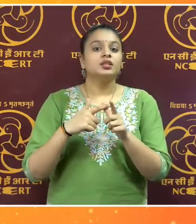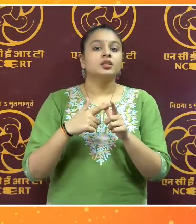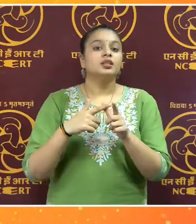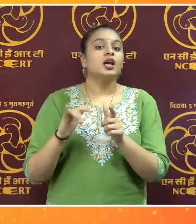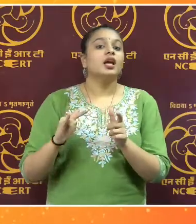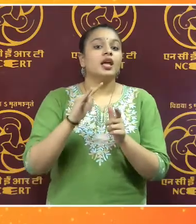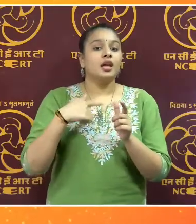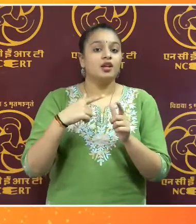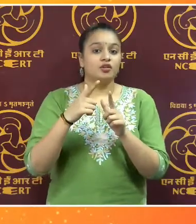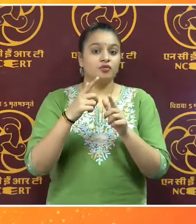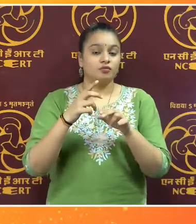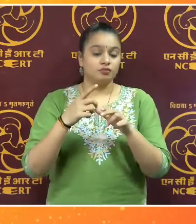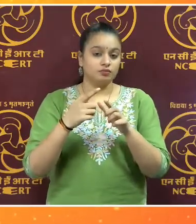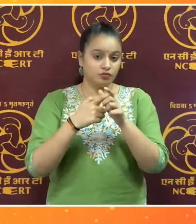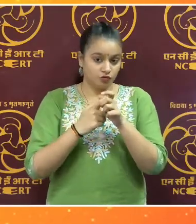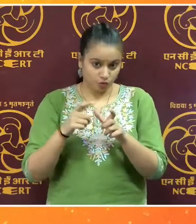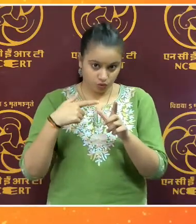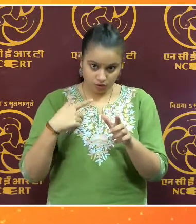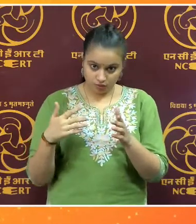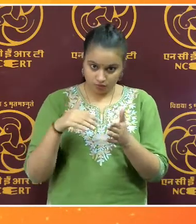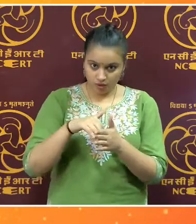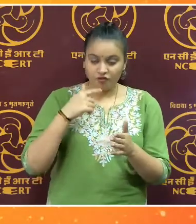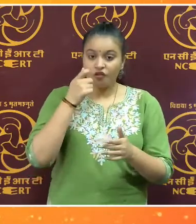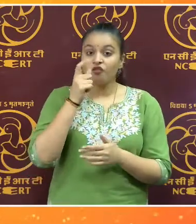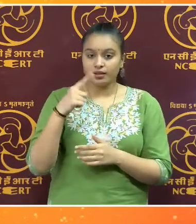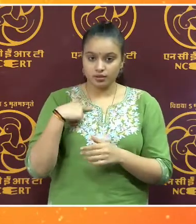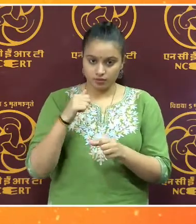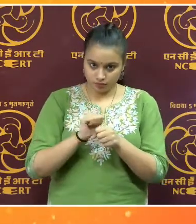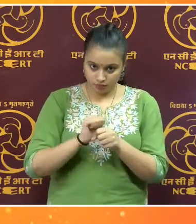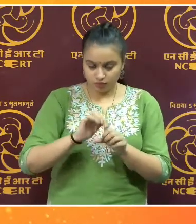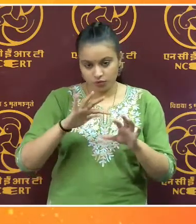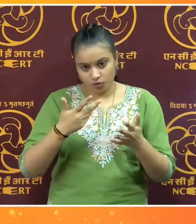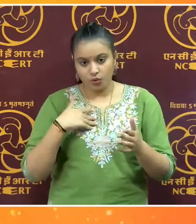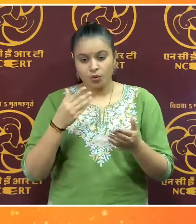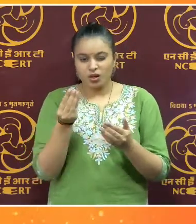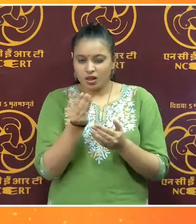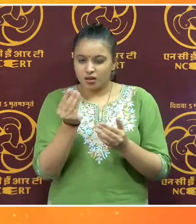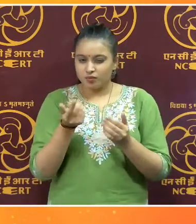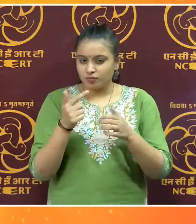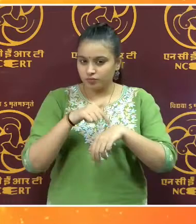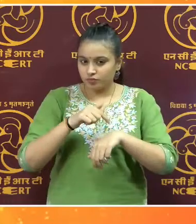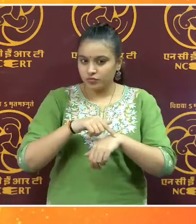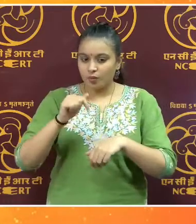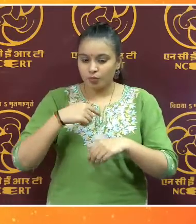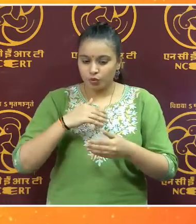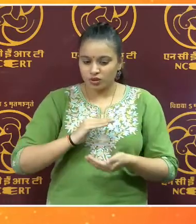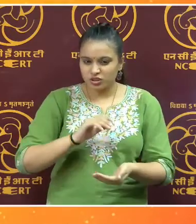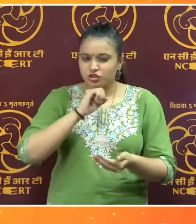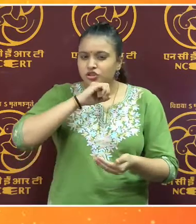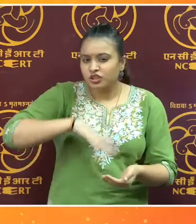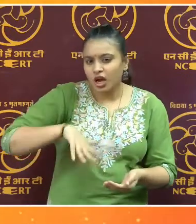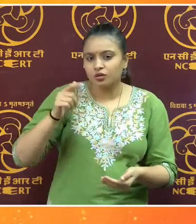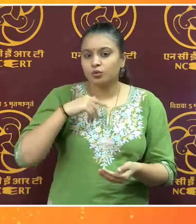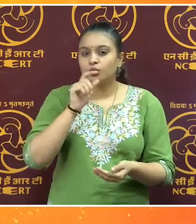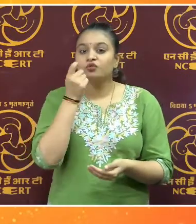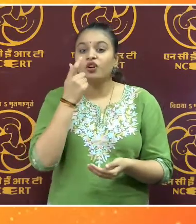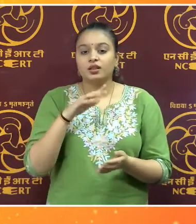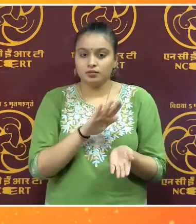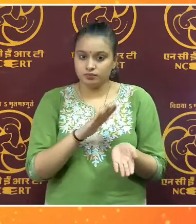a housewife, Edith Clark. And unfortunately, he lost his father at a very young age, and at that